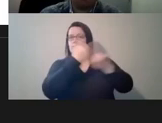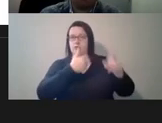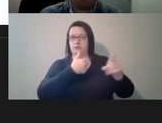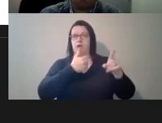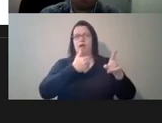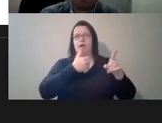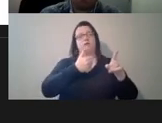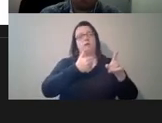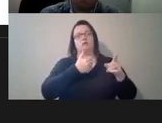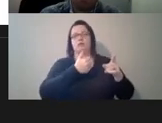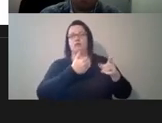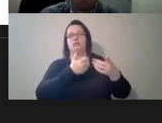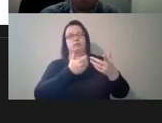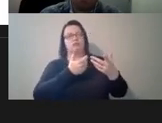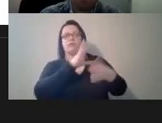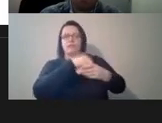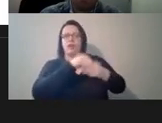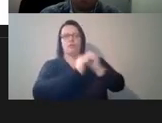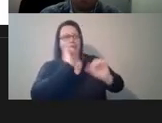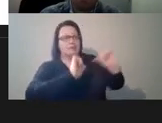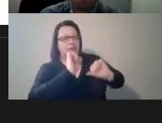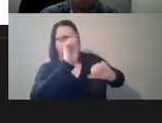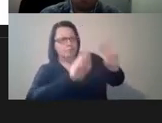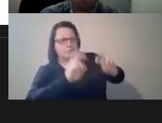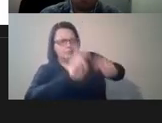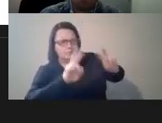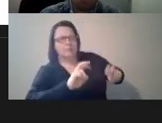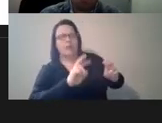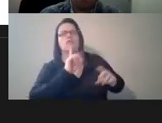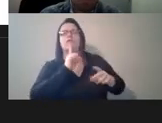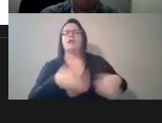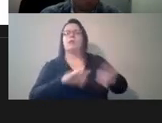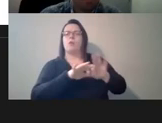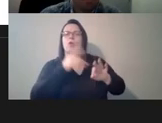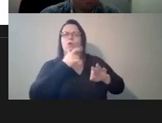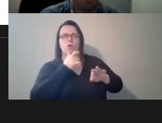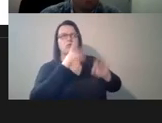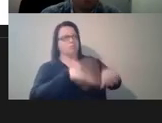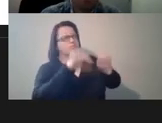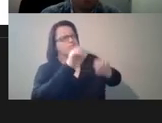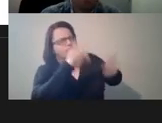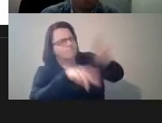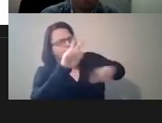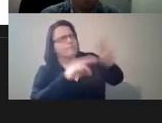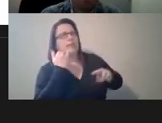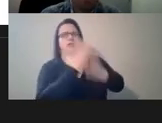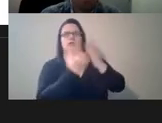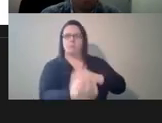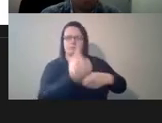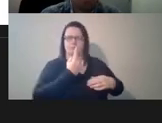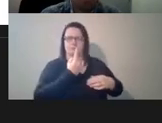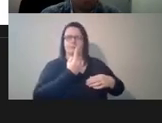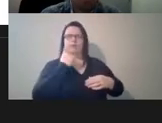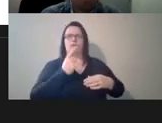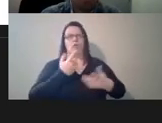capacity assessment, it's important that assessors are catching them at their best. So if someone's coming to see me to talk about my decision-making